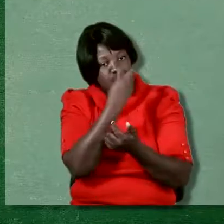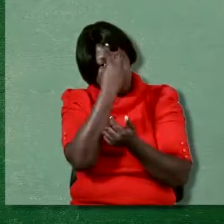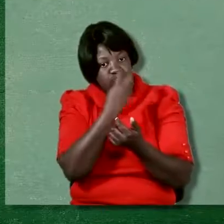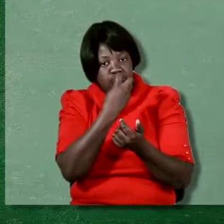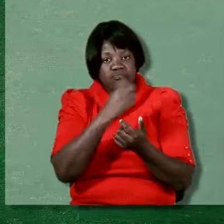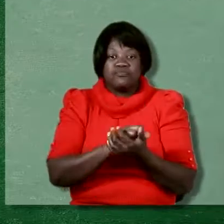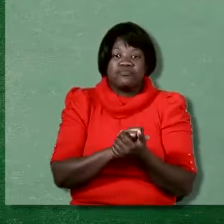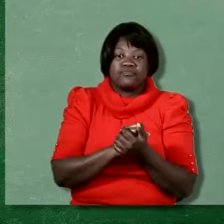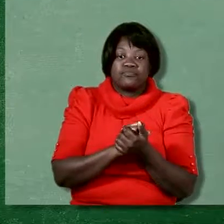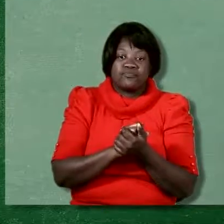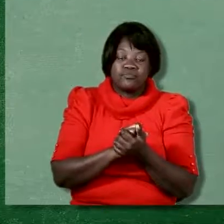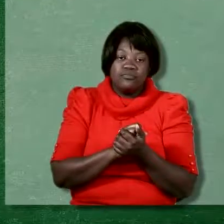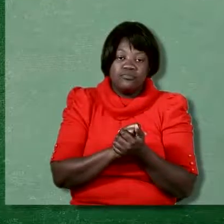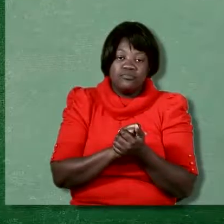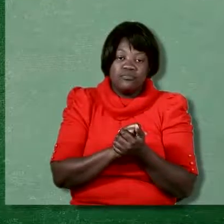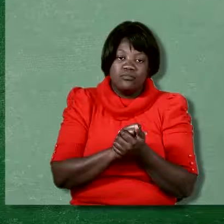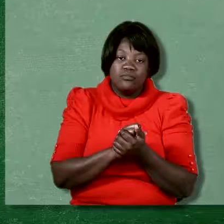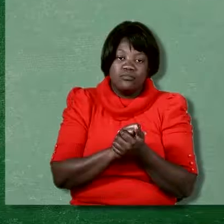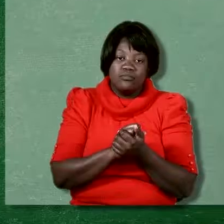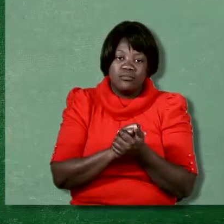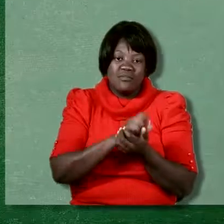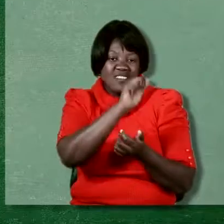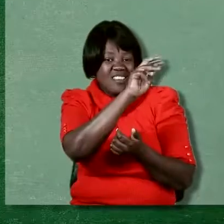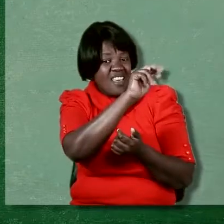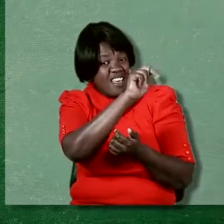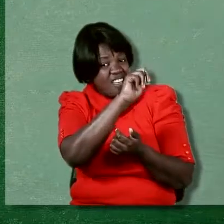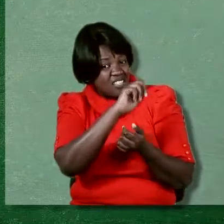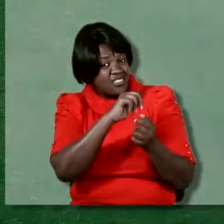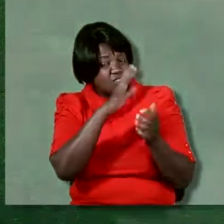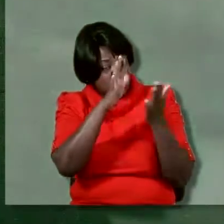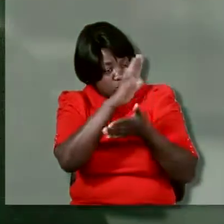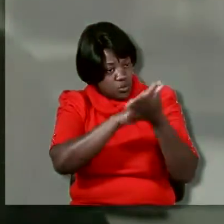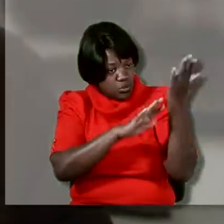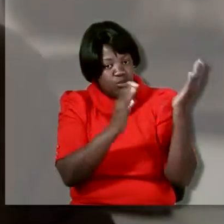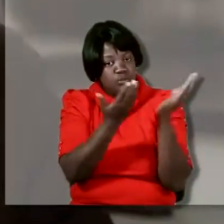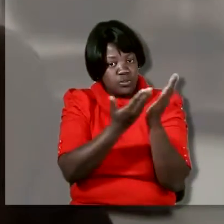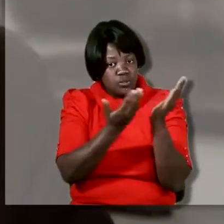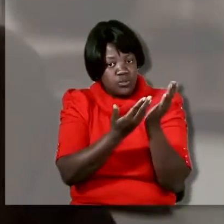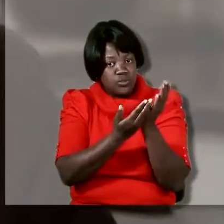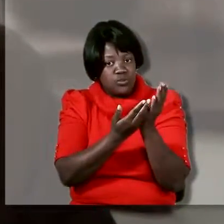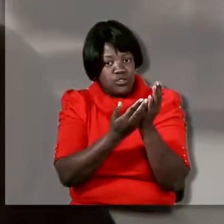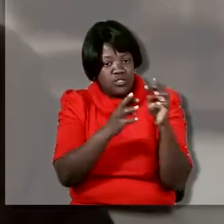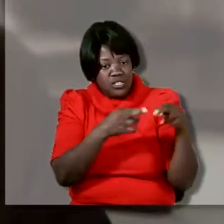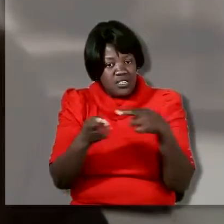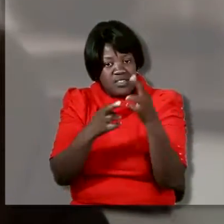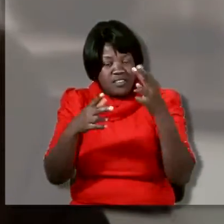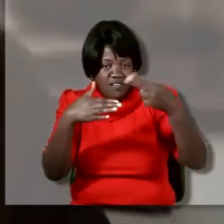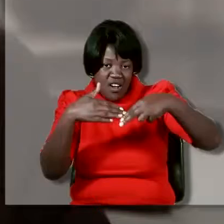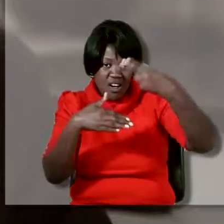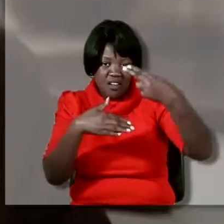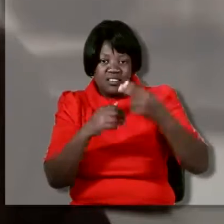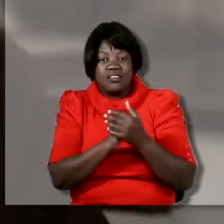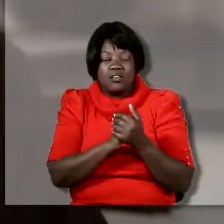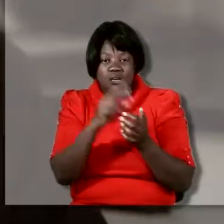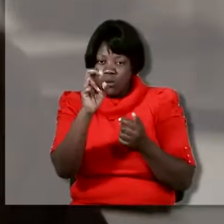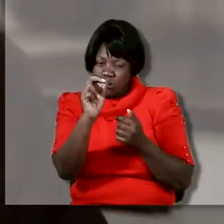And Anne goes to school at River High. Okay, I think I've got it. We know that the Kleins